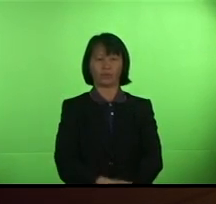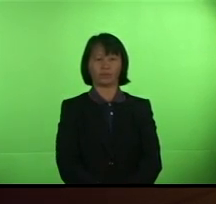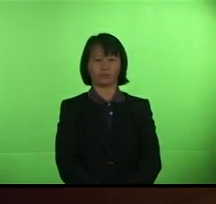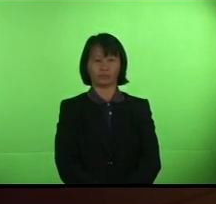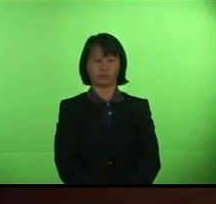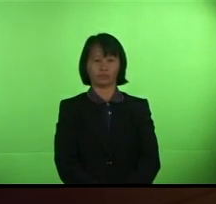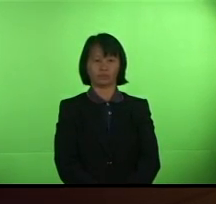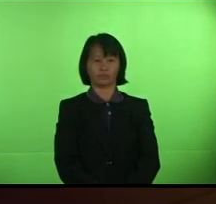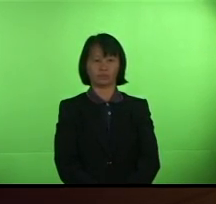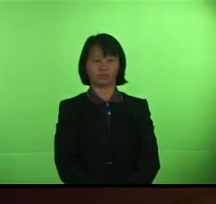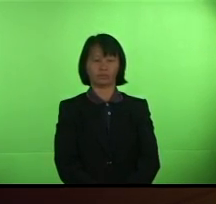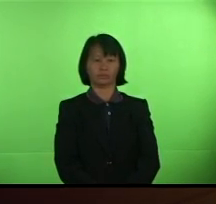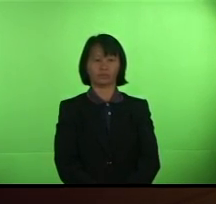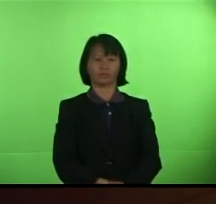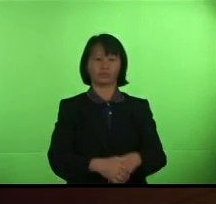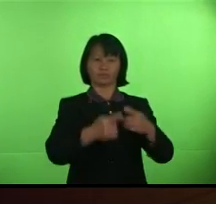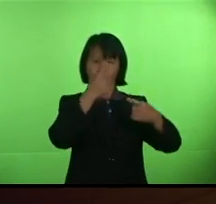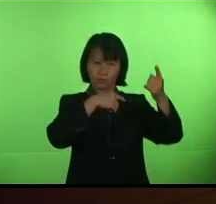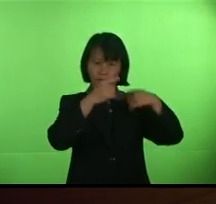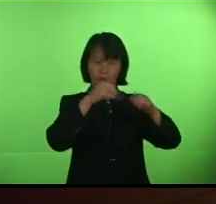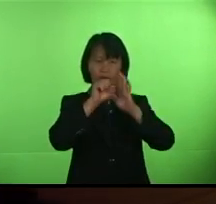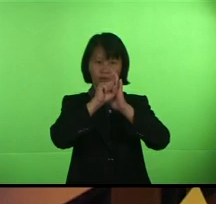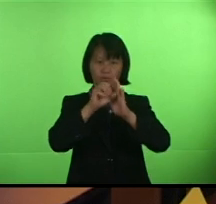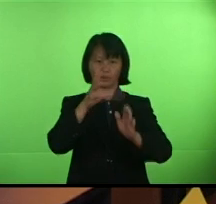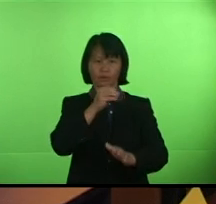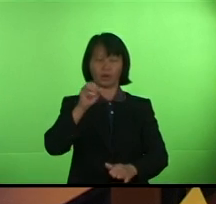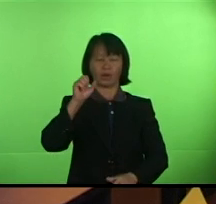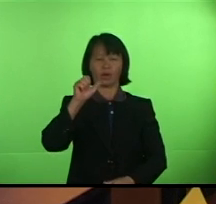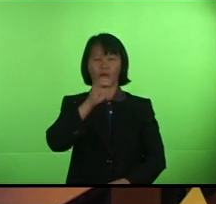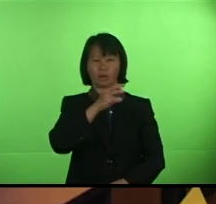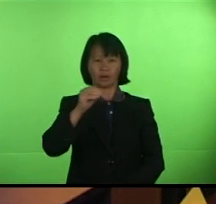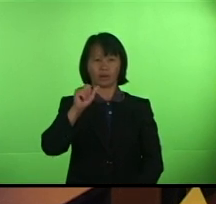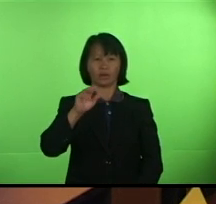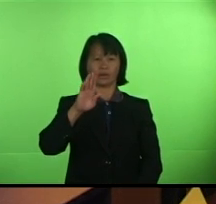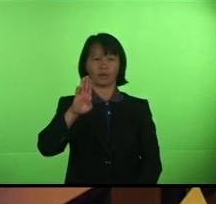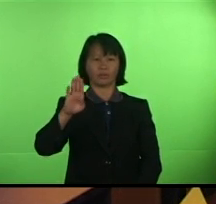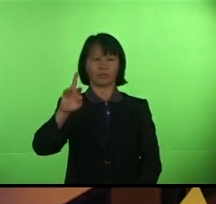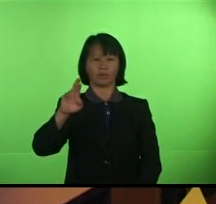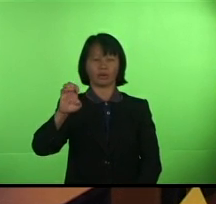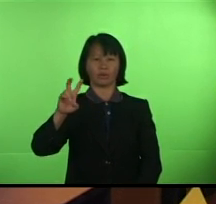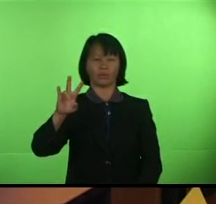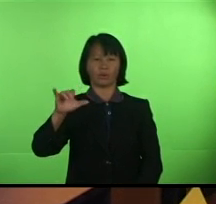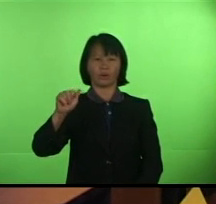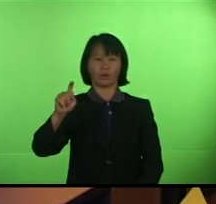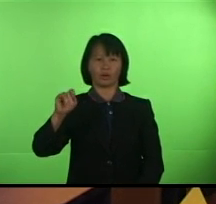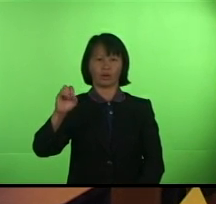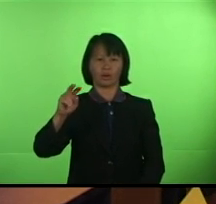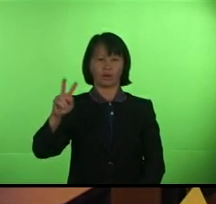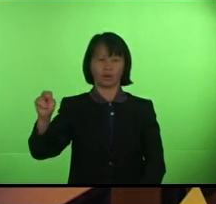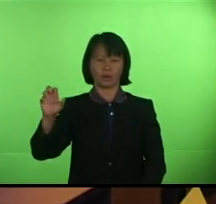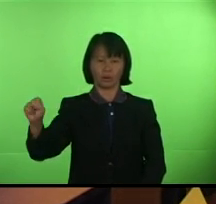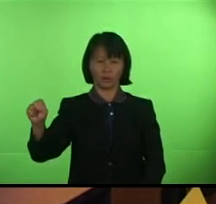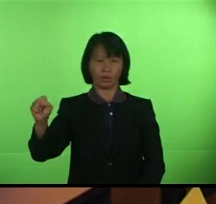These signs, symbols, and abbreviations, they are important in written communication is because they are both